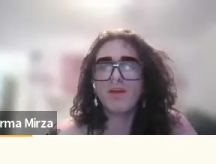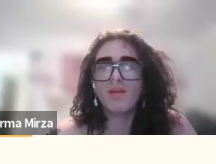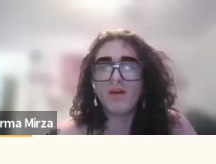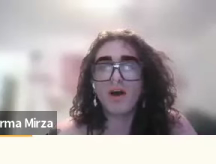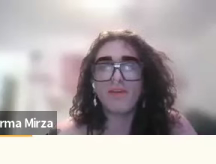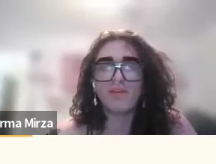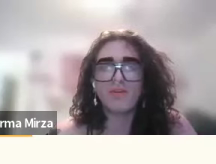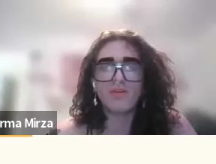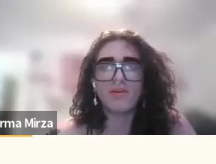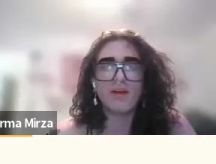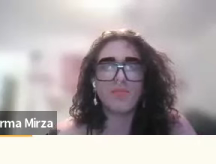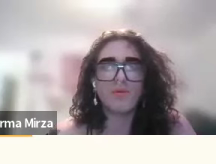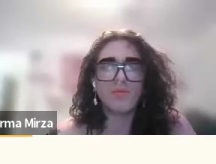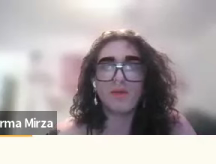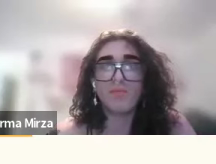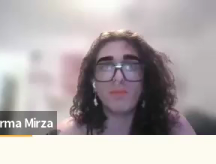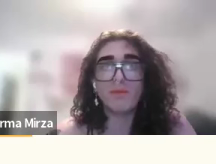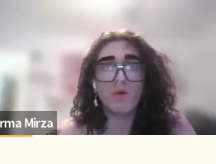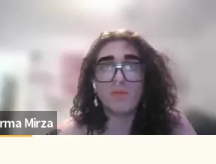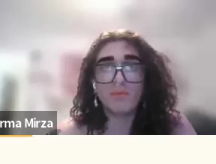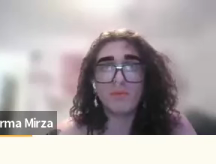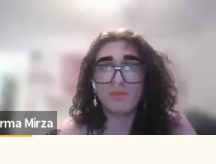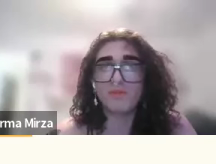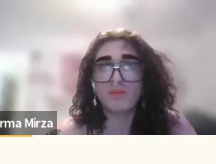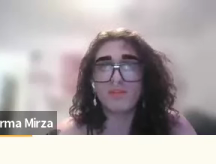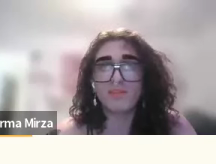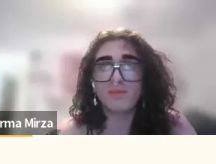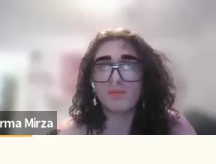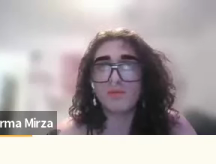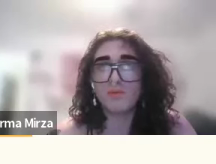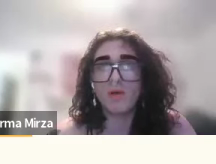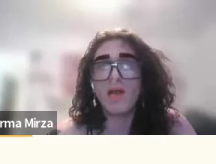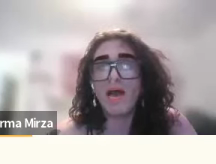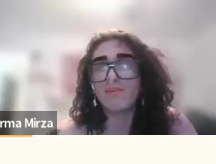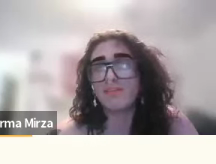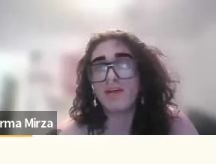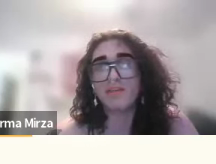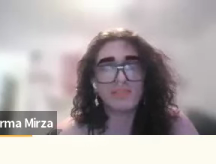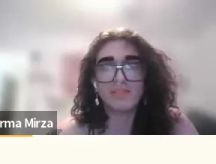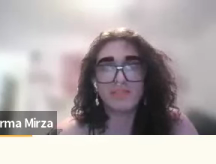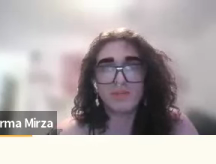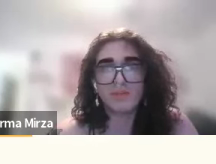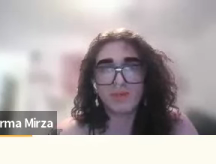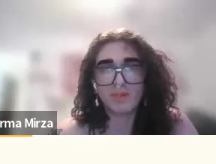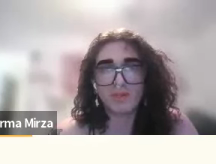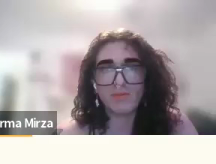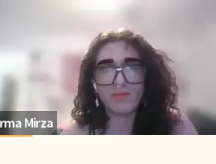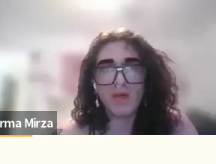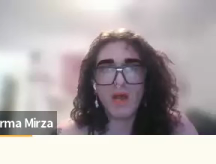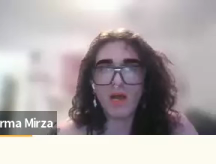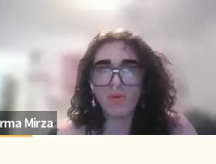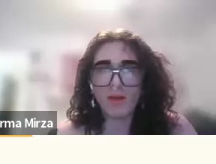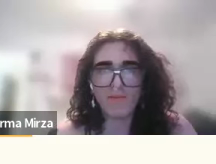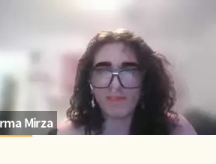of thought that that the only people who deserve services are people who have a desire to discontinue their drug